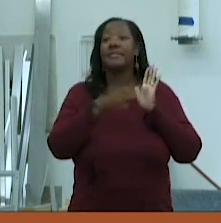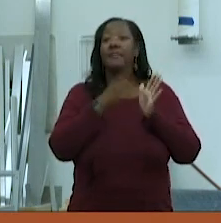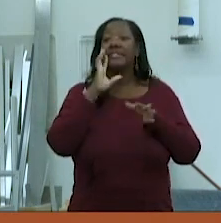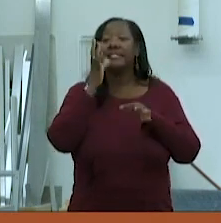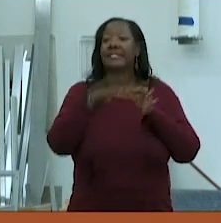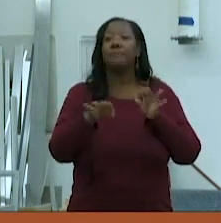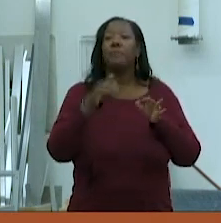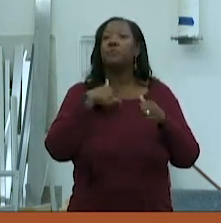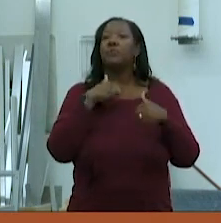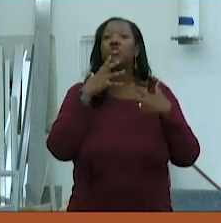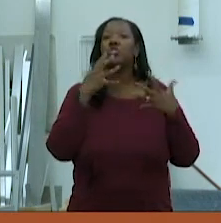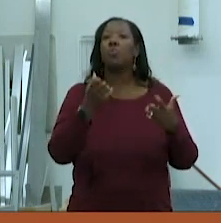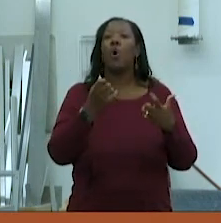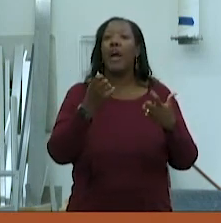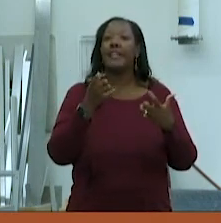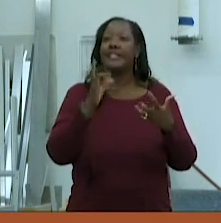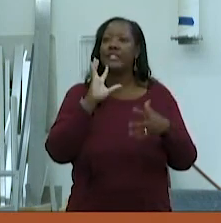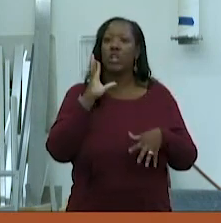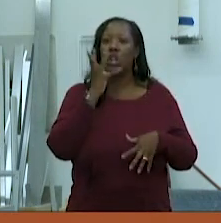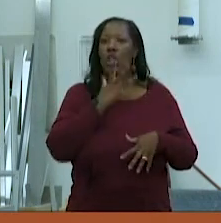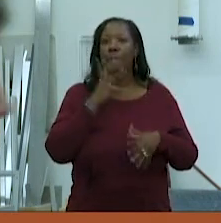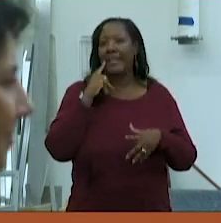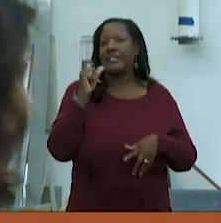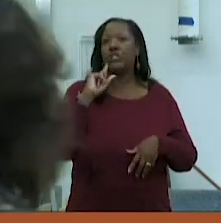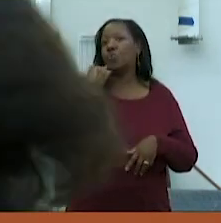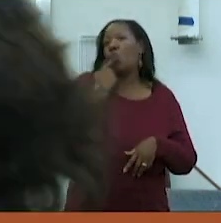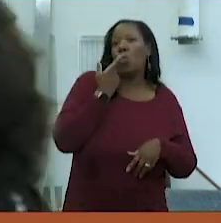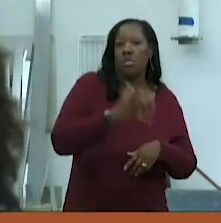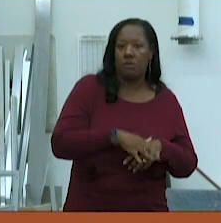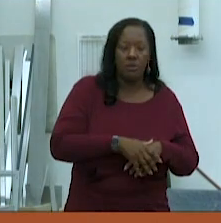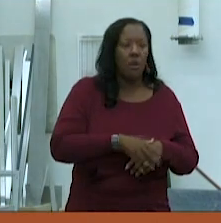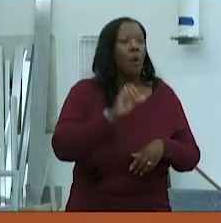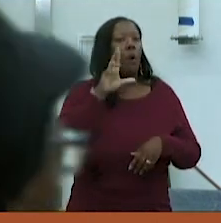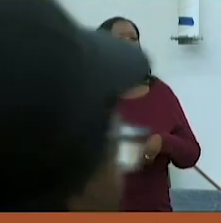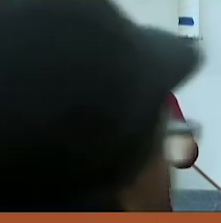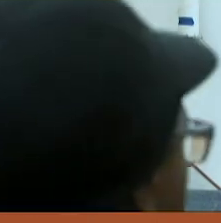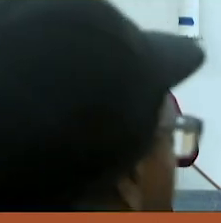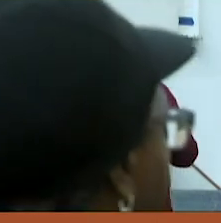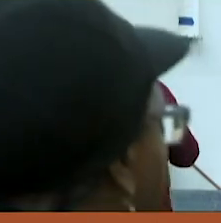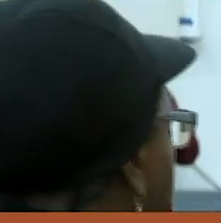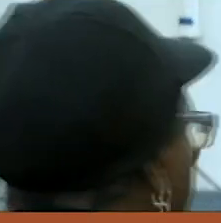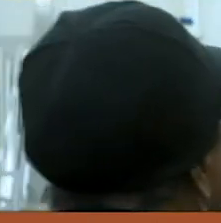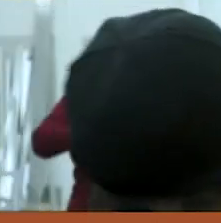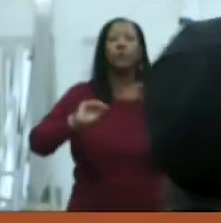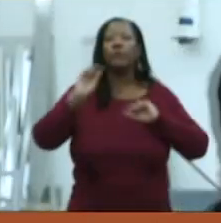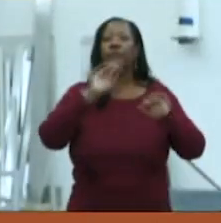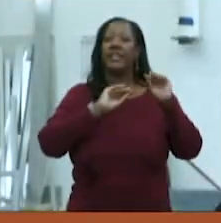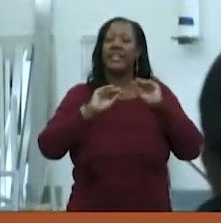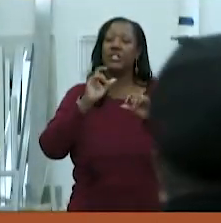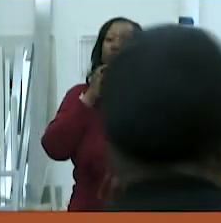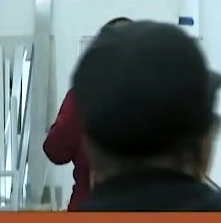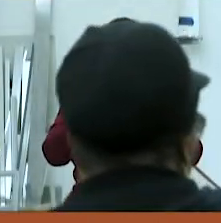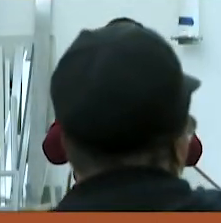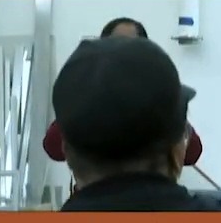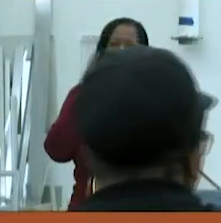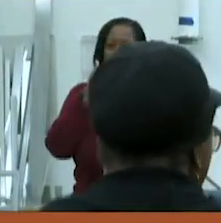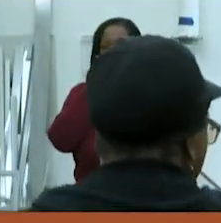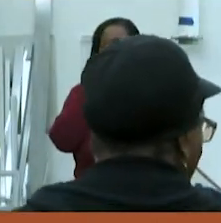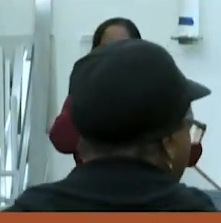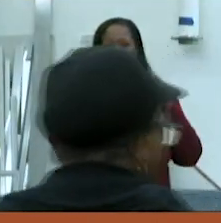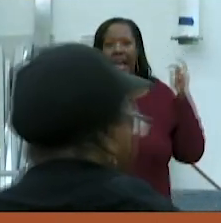spin because it's cool, and like that's okay. Other times you need to move something in a certain way to understand like an exact